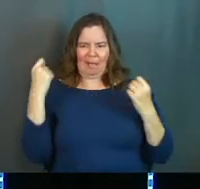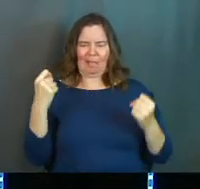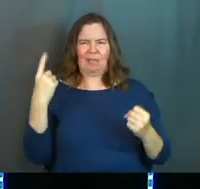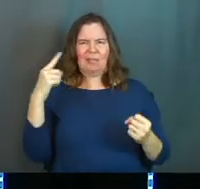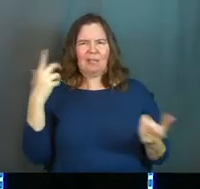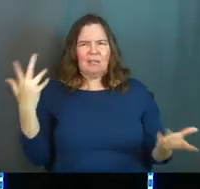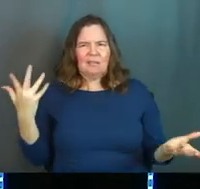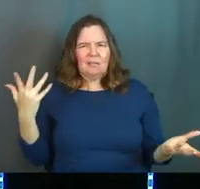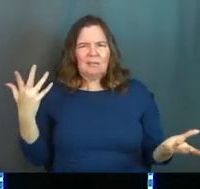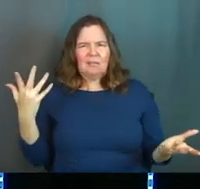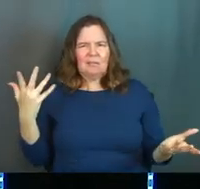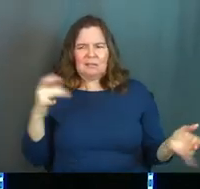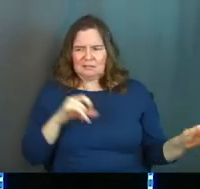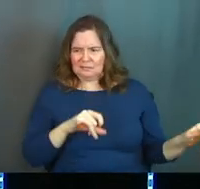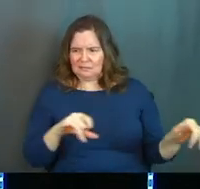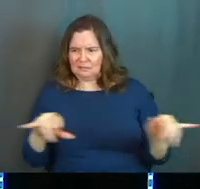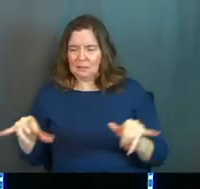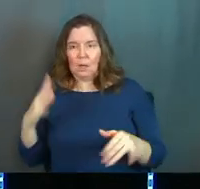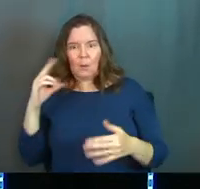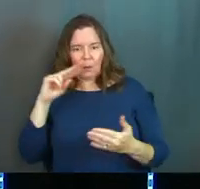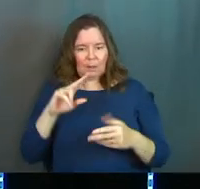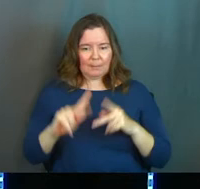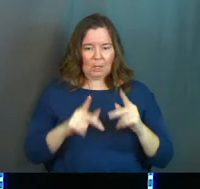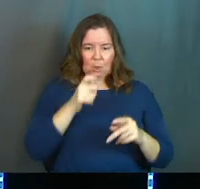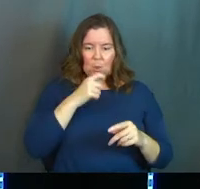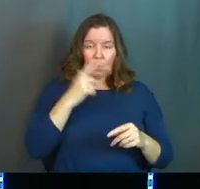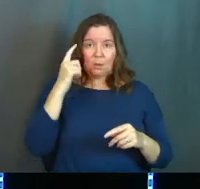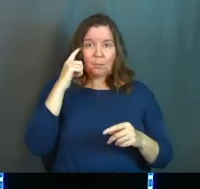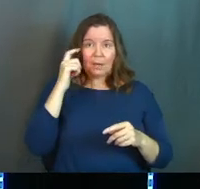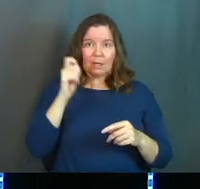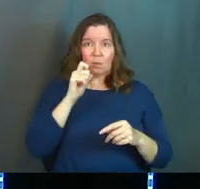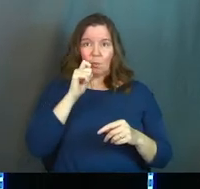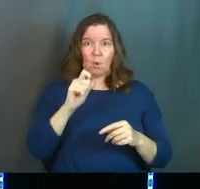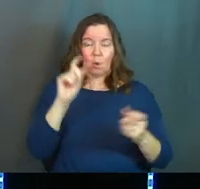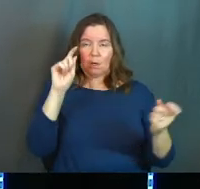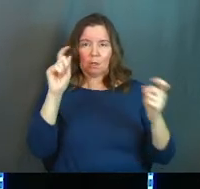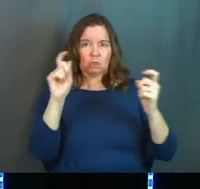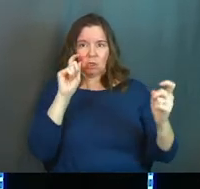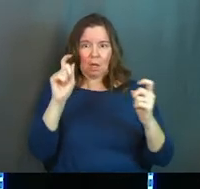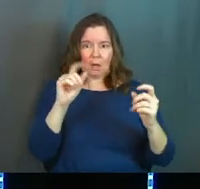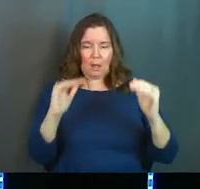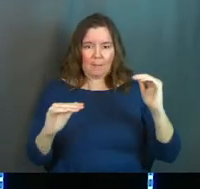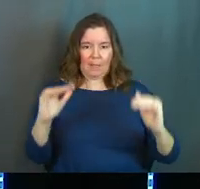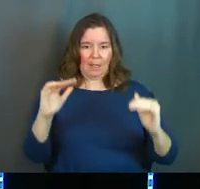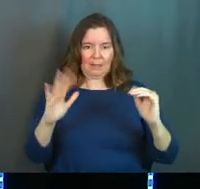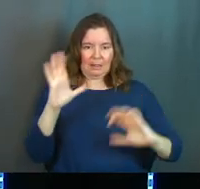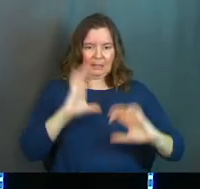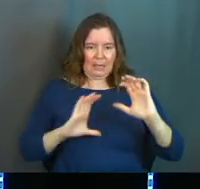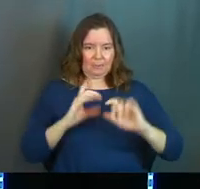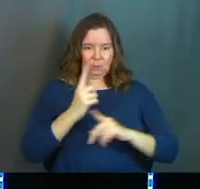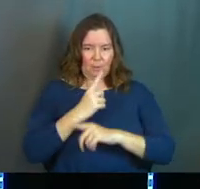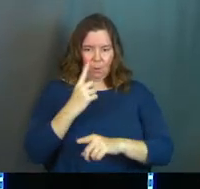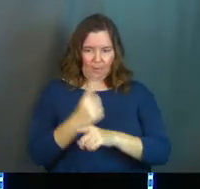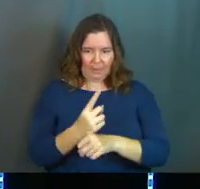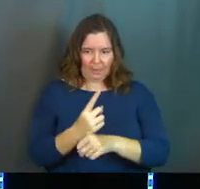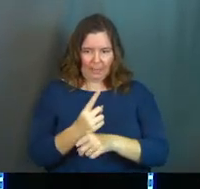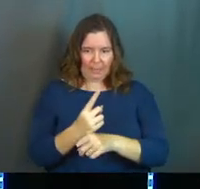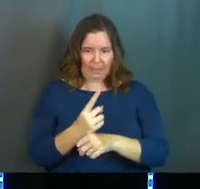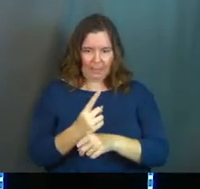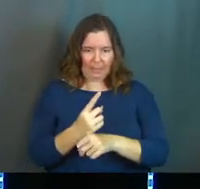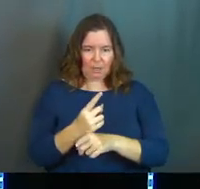health? Why do we look at people whose brains won't adjust and balance the chemicals